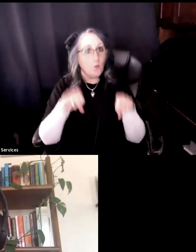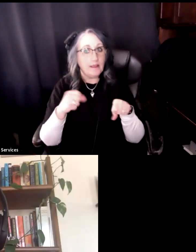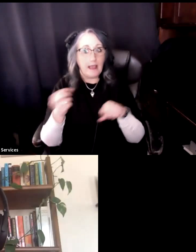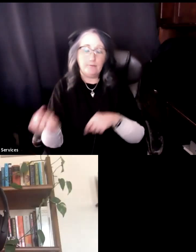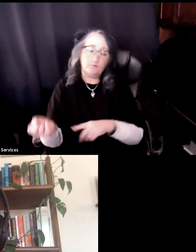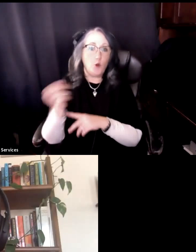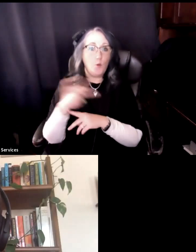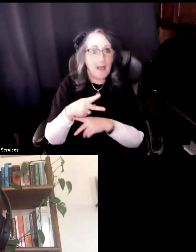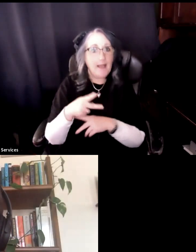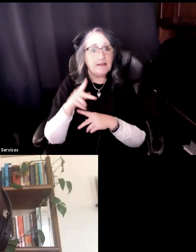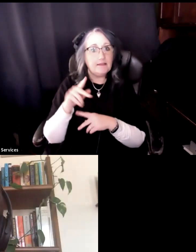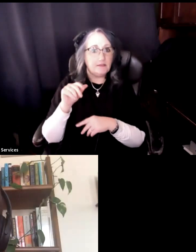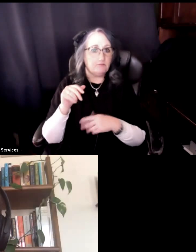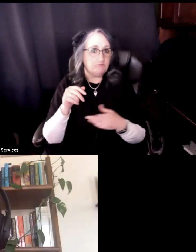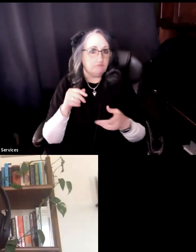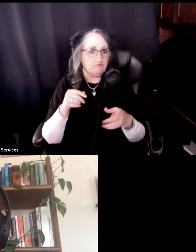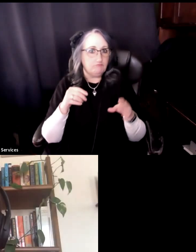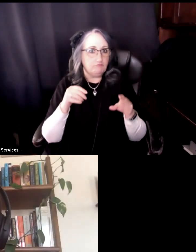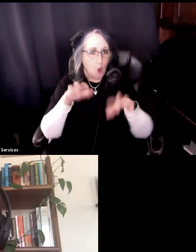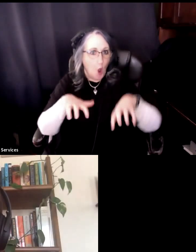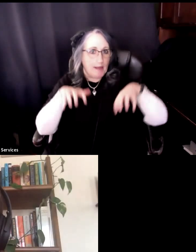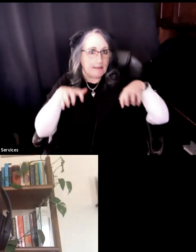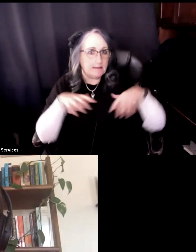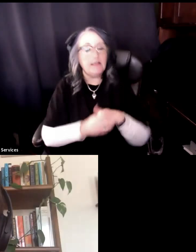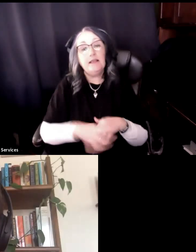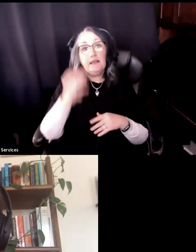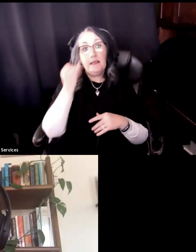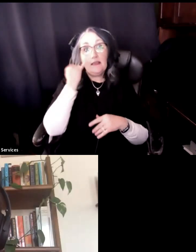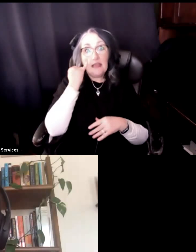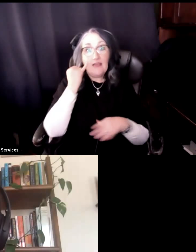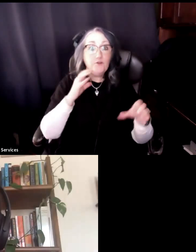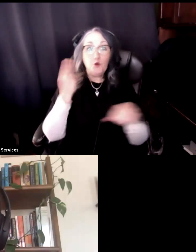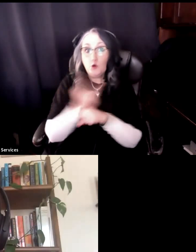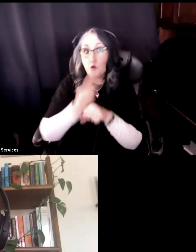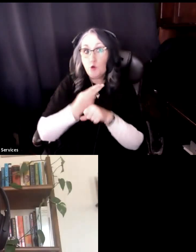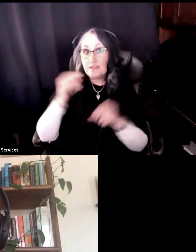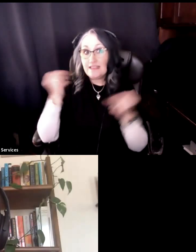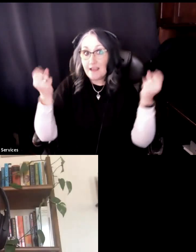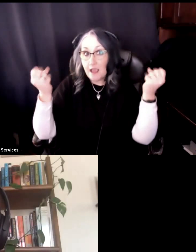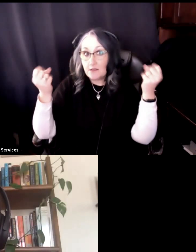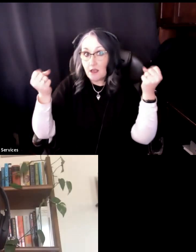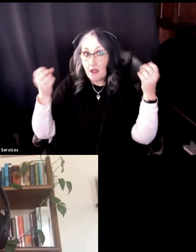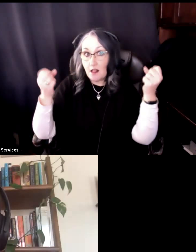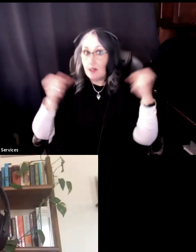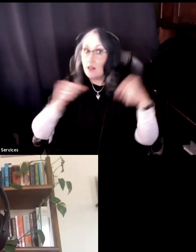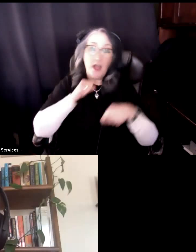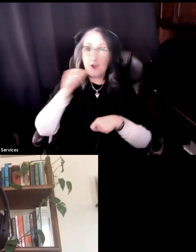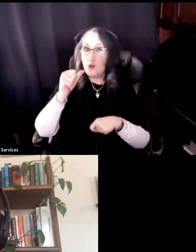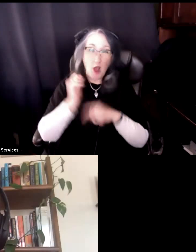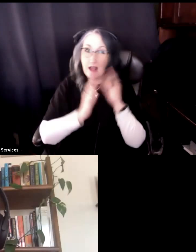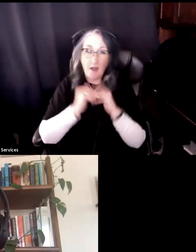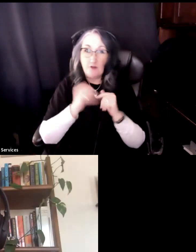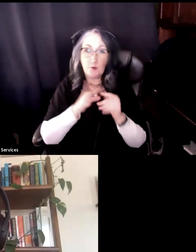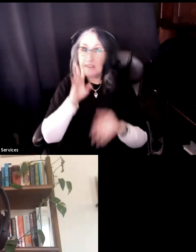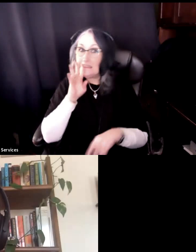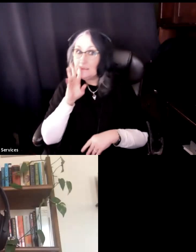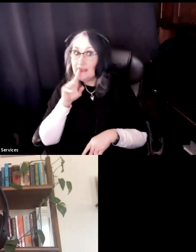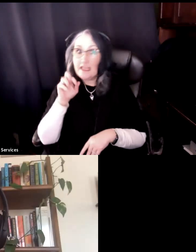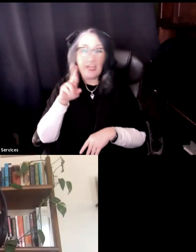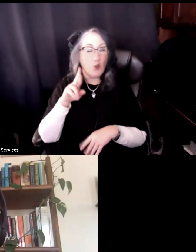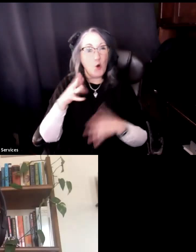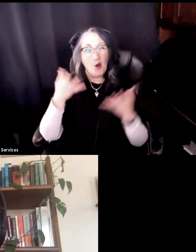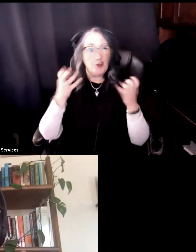and so on and so forth. If you're a person who communicates in ASL and you don't feel comfortable speaking or entering a